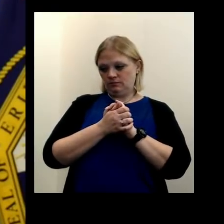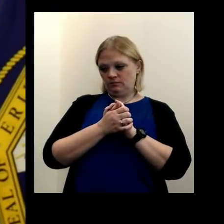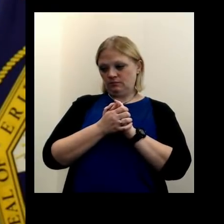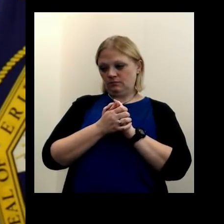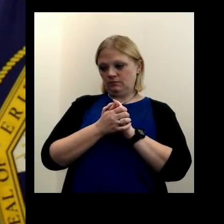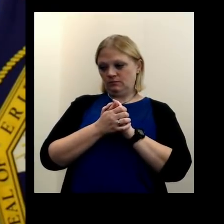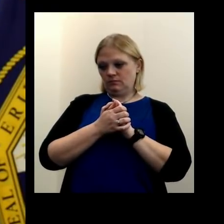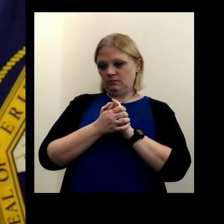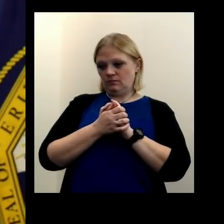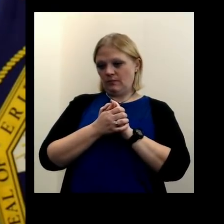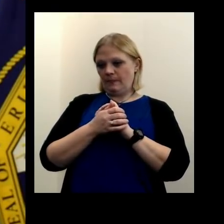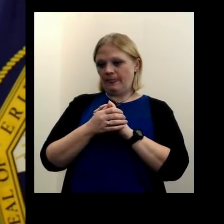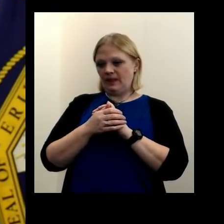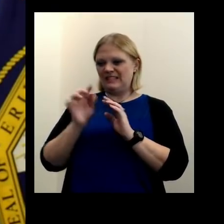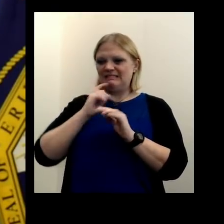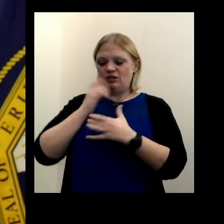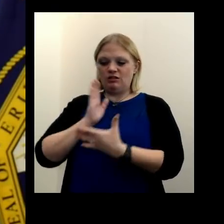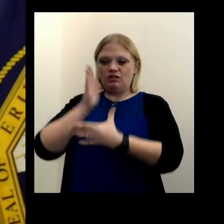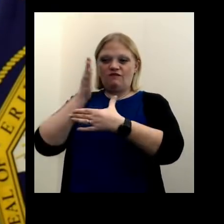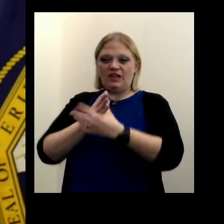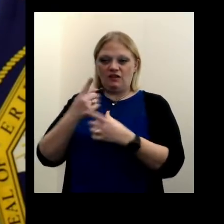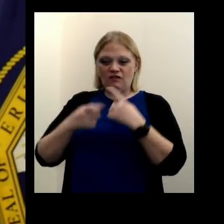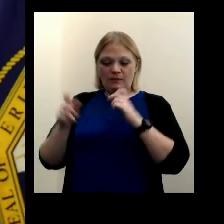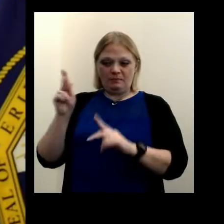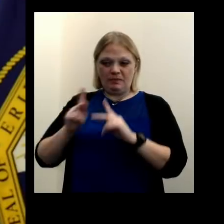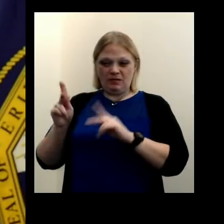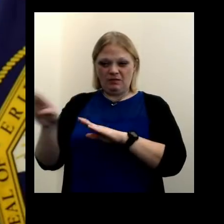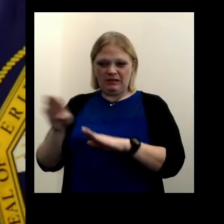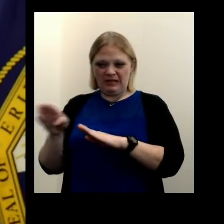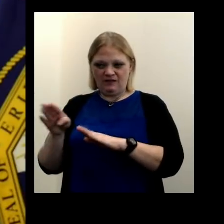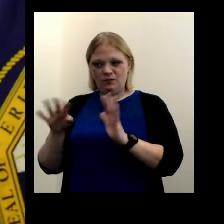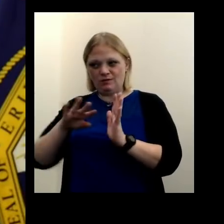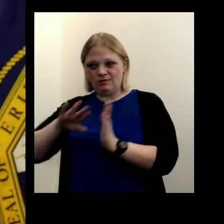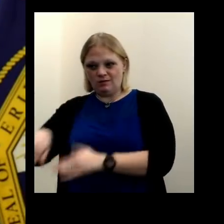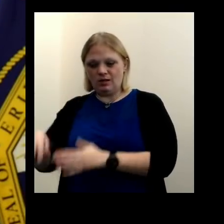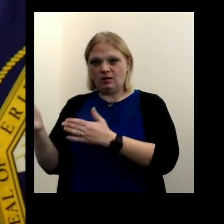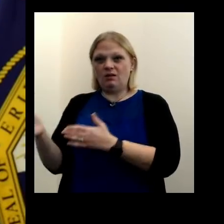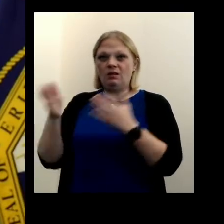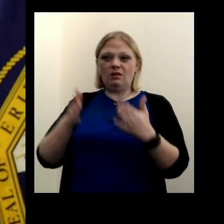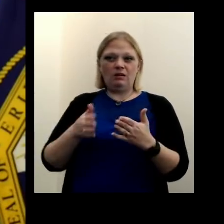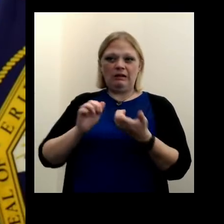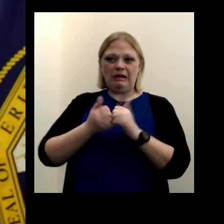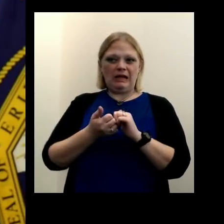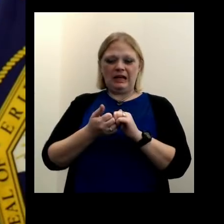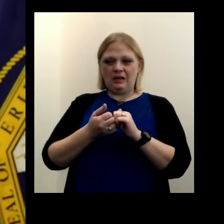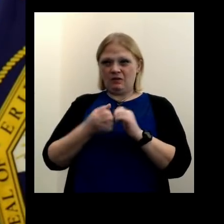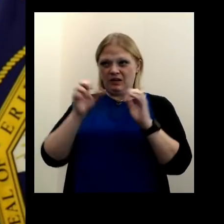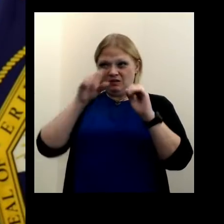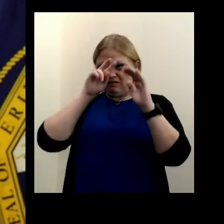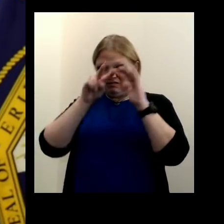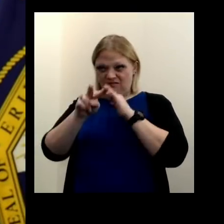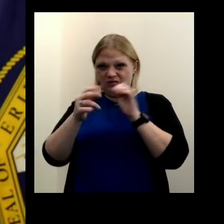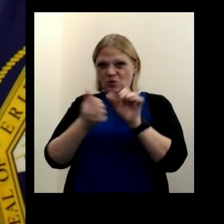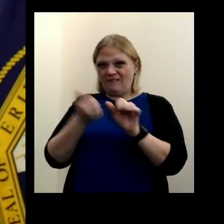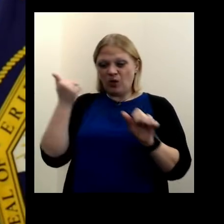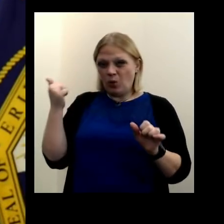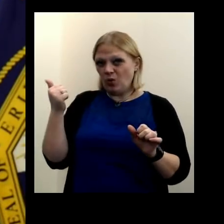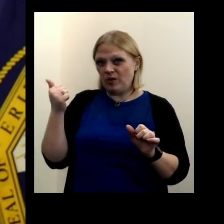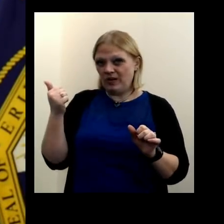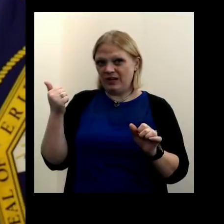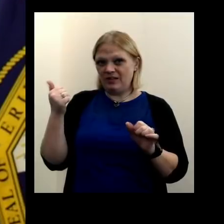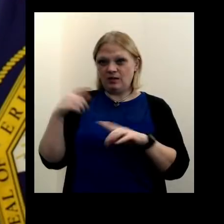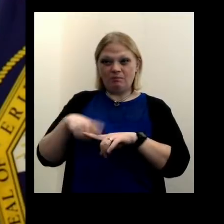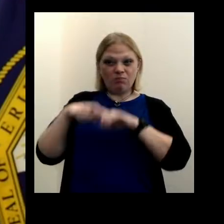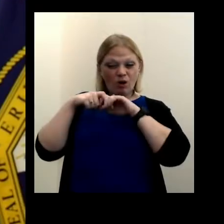interventions on people's behaviors, do you foresee a way that we could avoid running into a pause